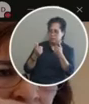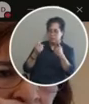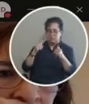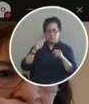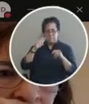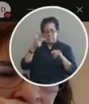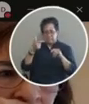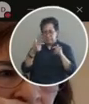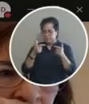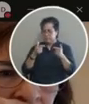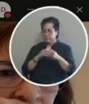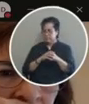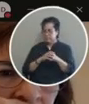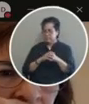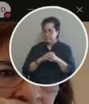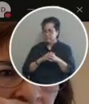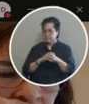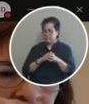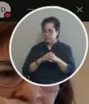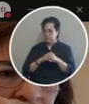Second.